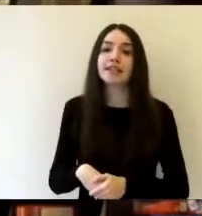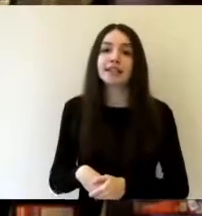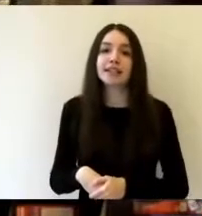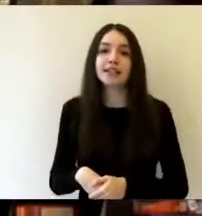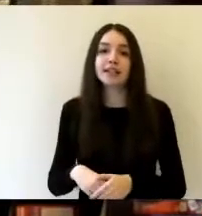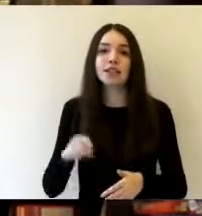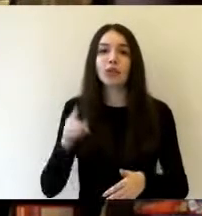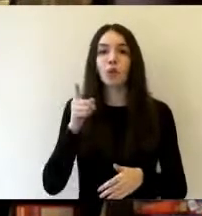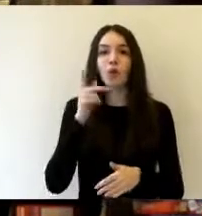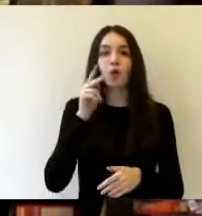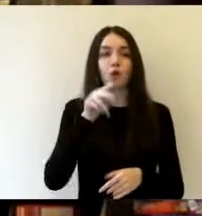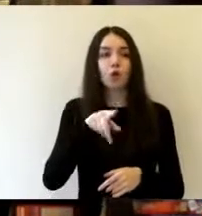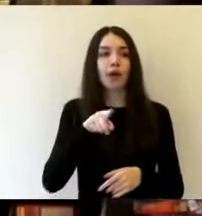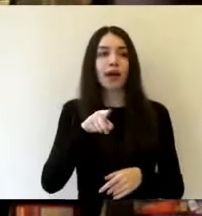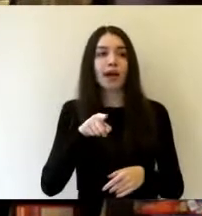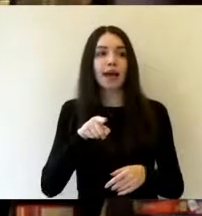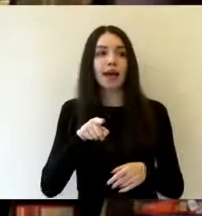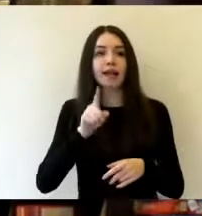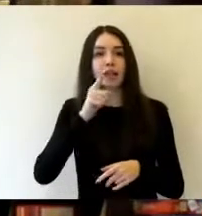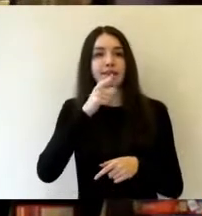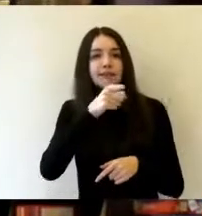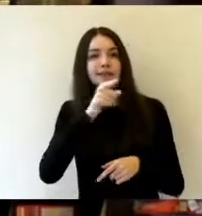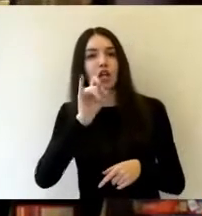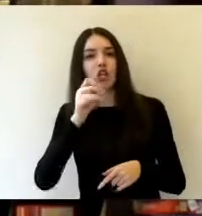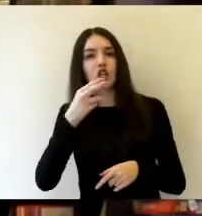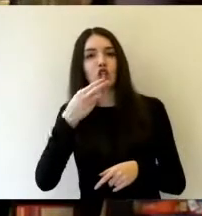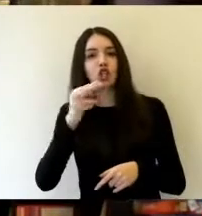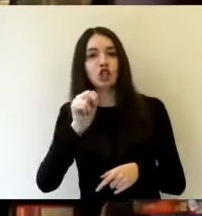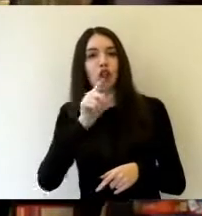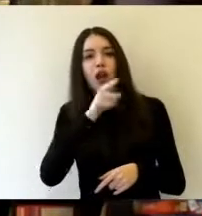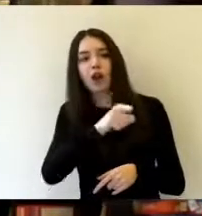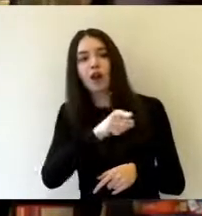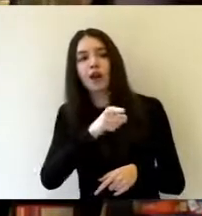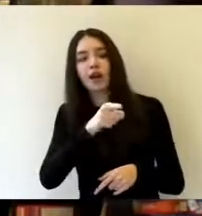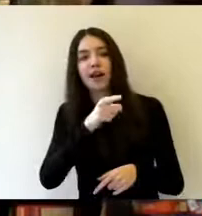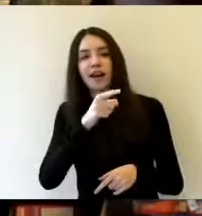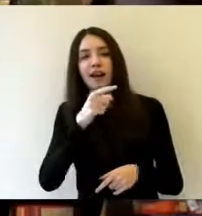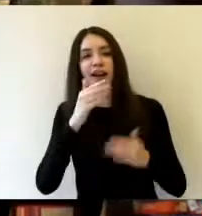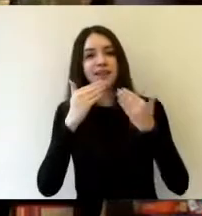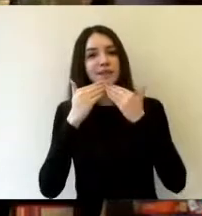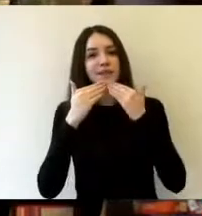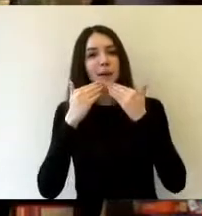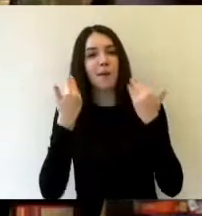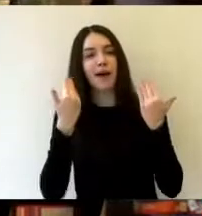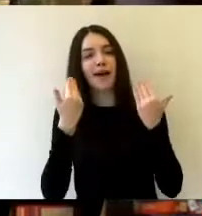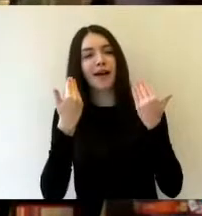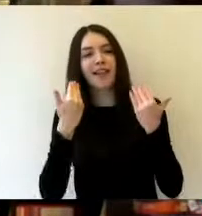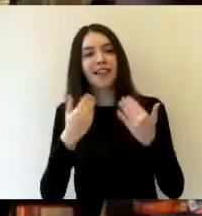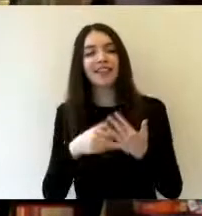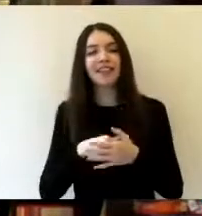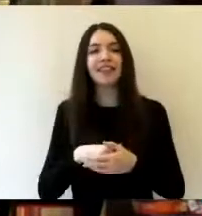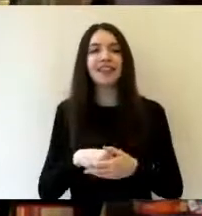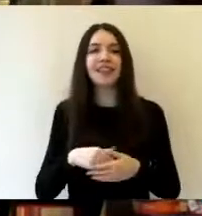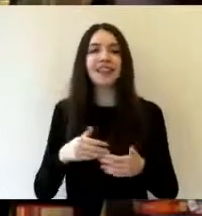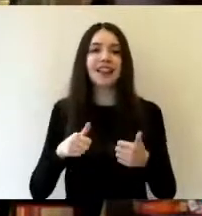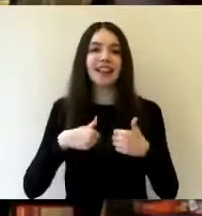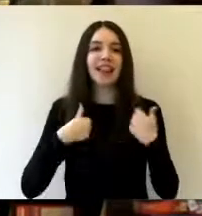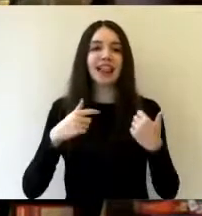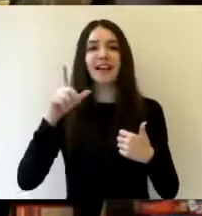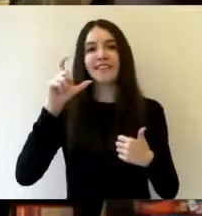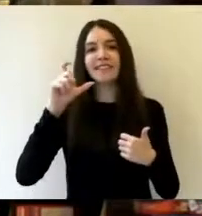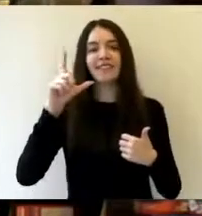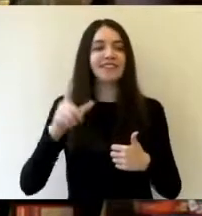at the camera where John is. Nobody sees that. So if you want to smile, and then Mary is going to take a live selfie in the